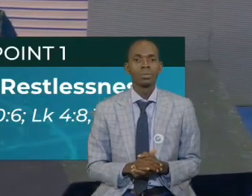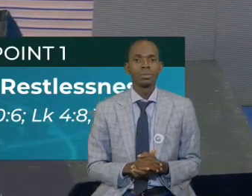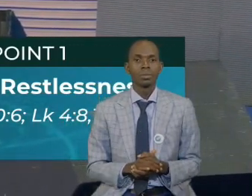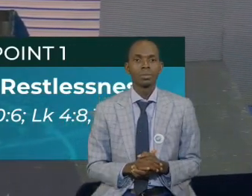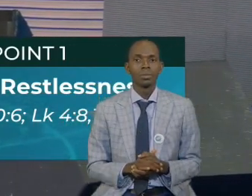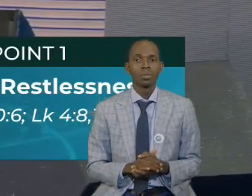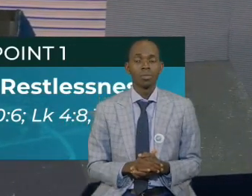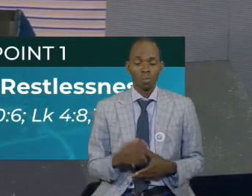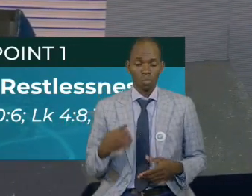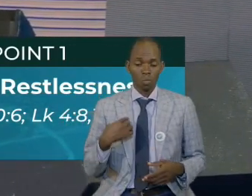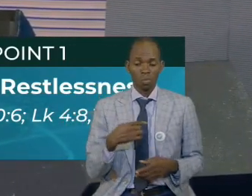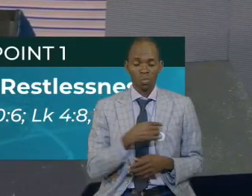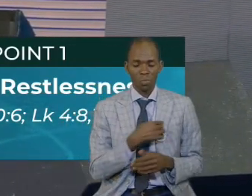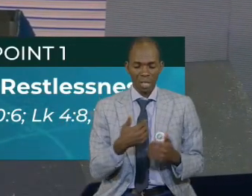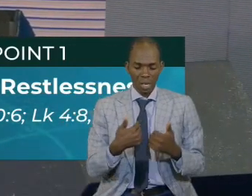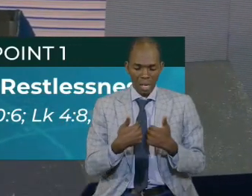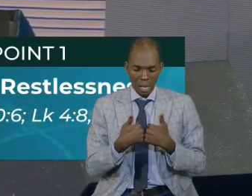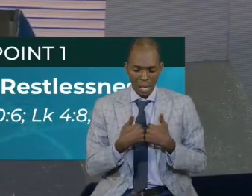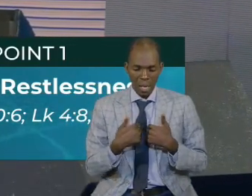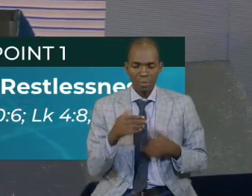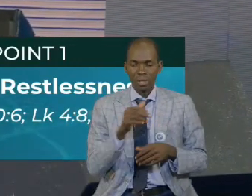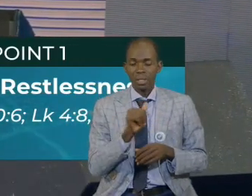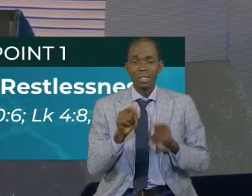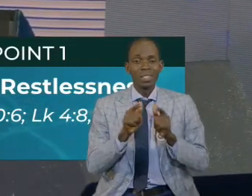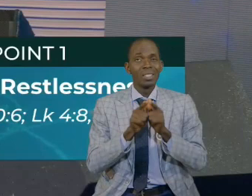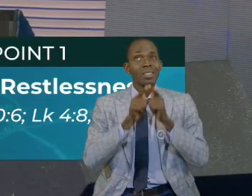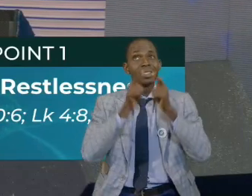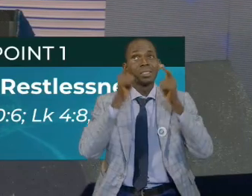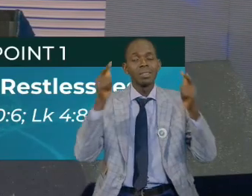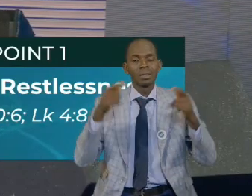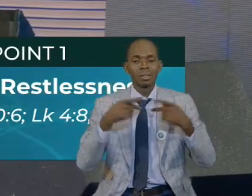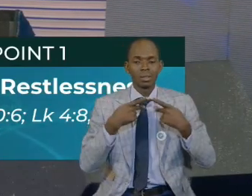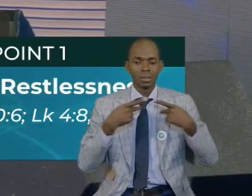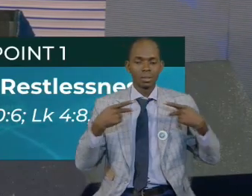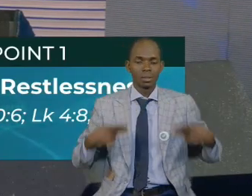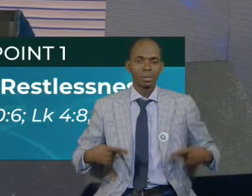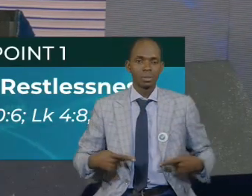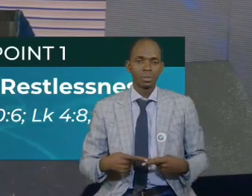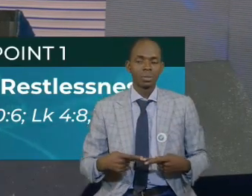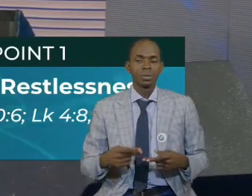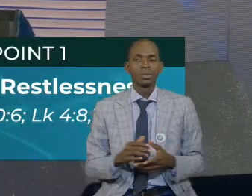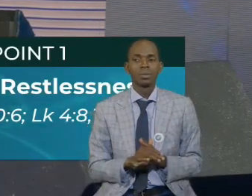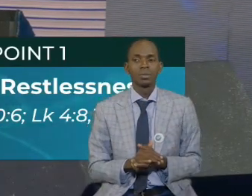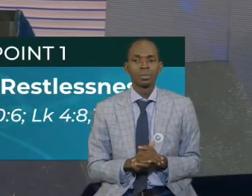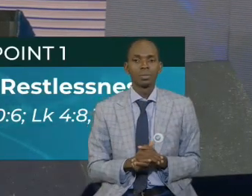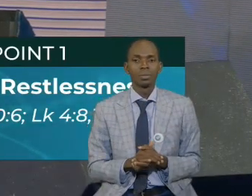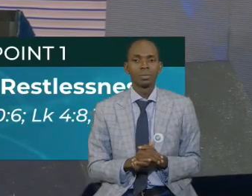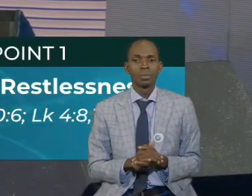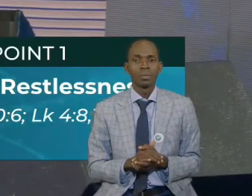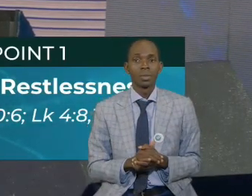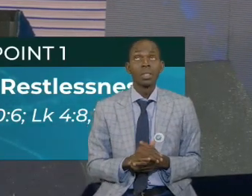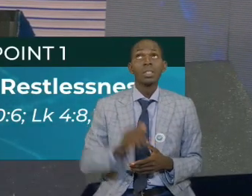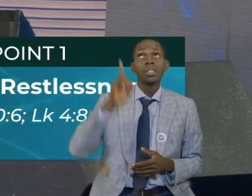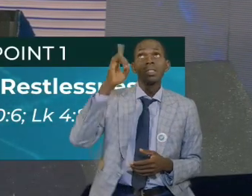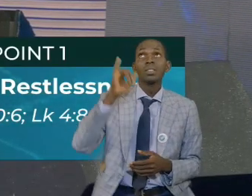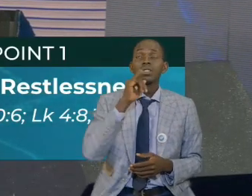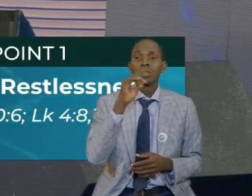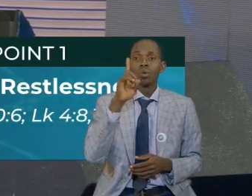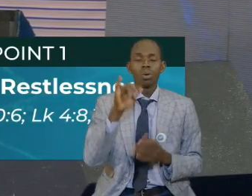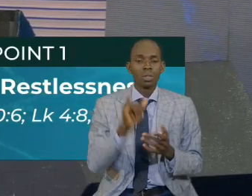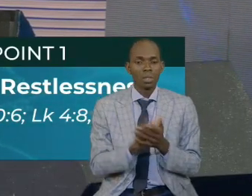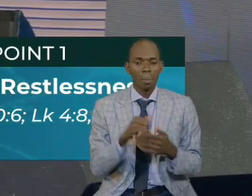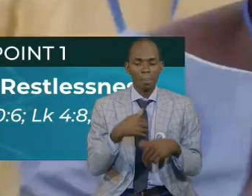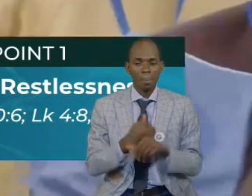We have a great high priest. He's the one that made atonement for